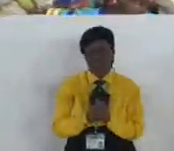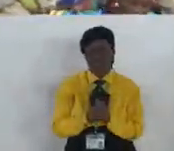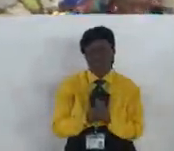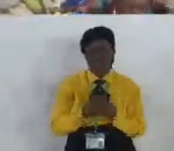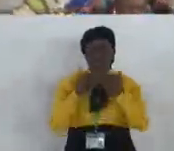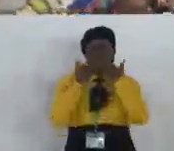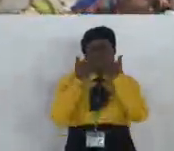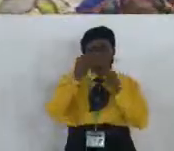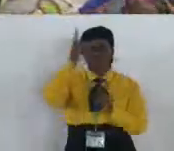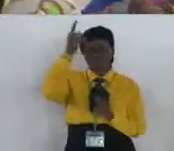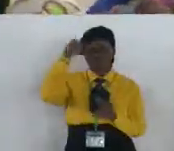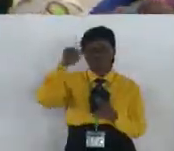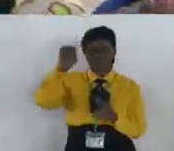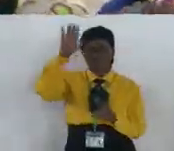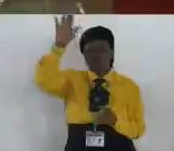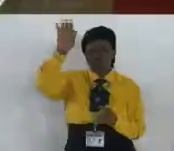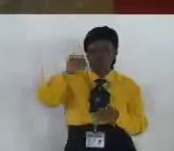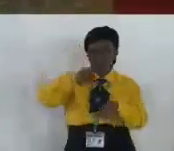Thank you for your anointing.